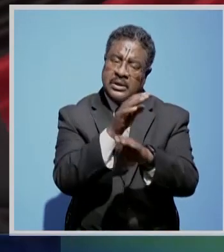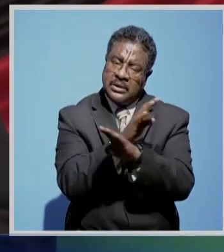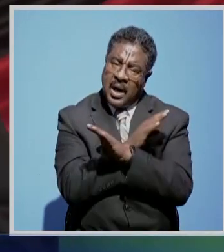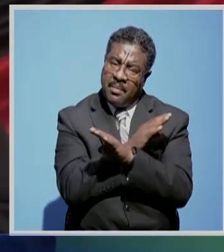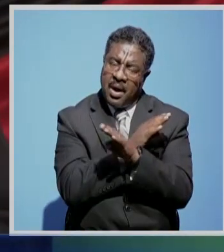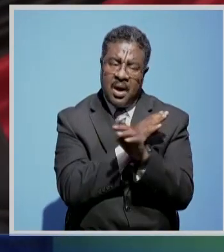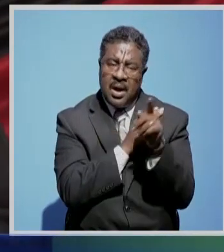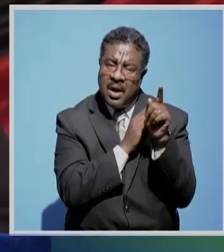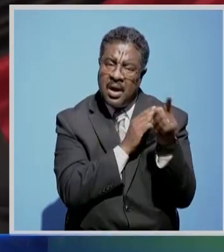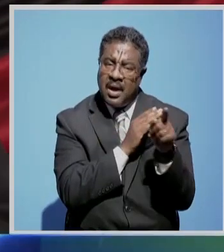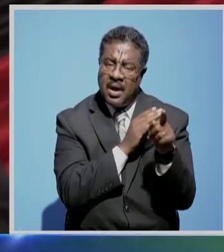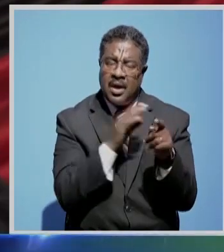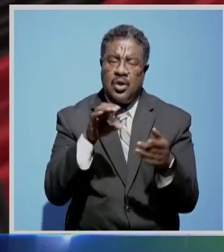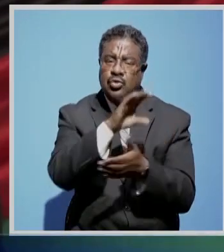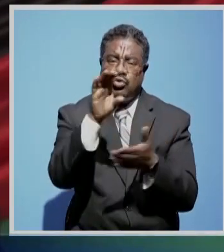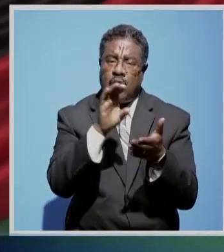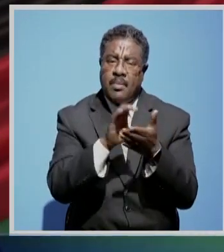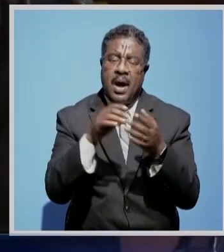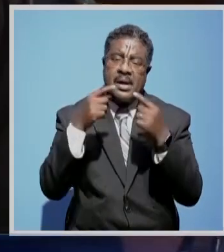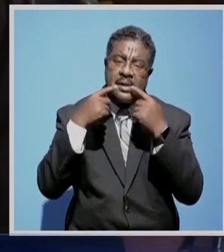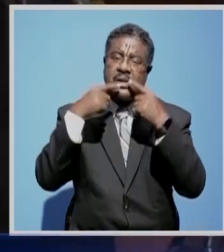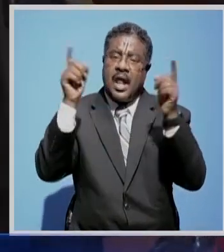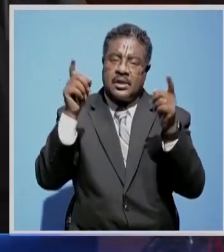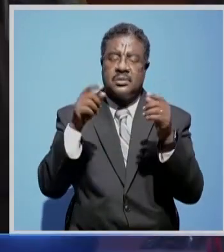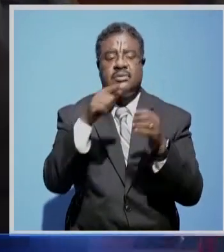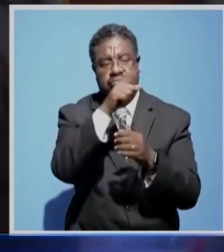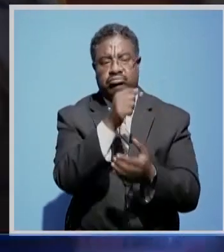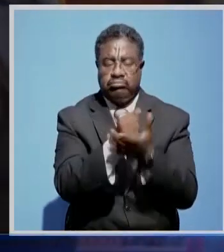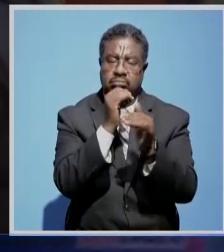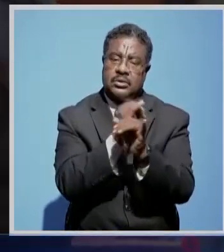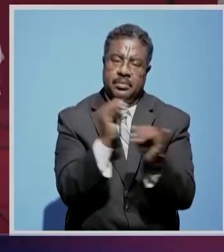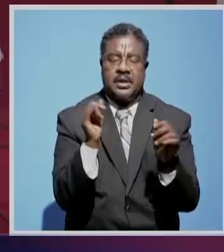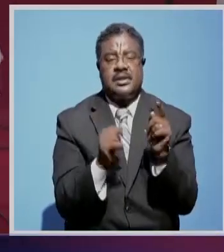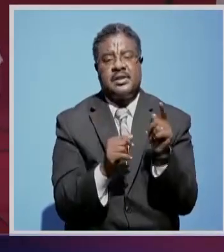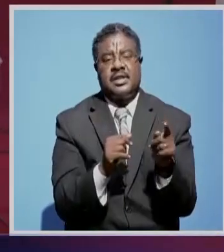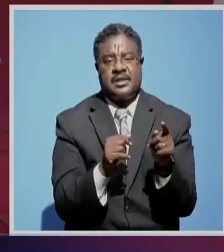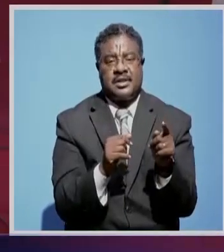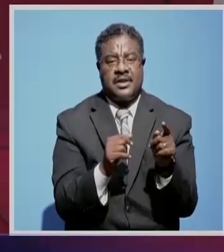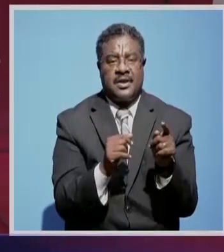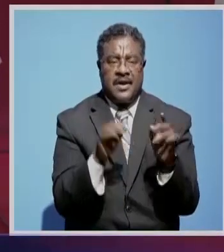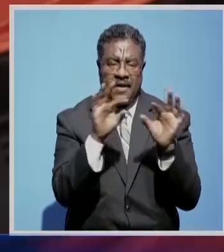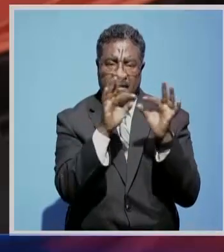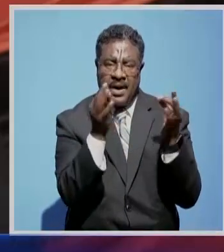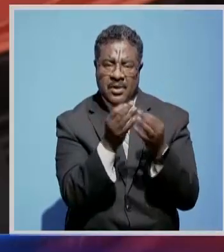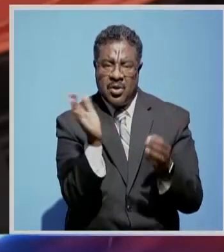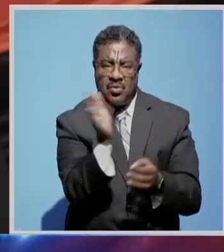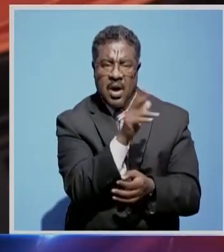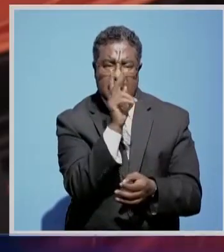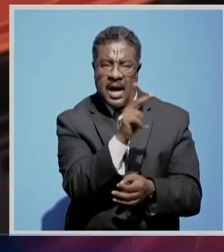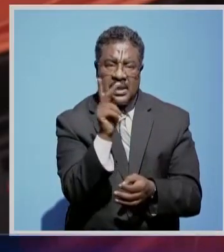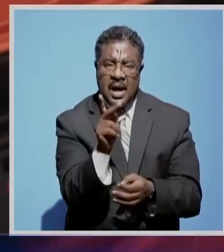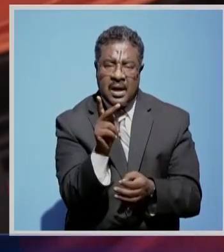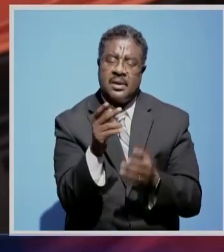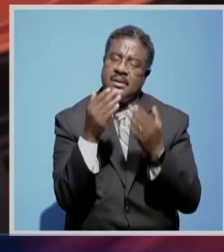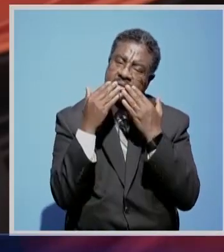Choma Declaration. The Kaunda family is grateful for the support rendered during the funeral.